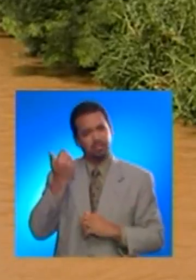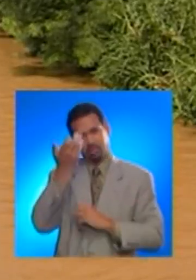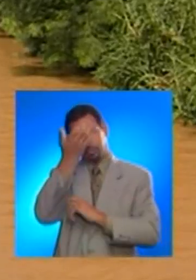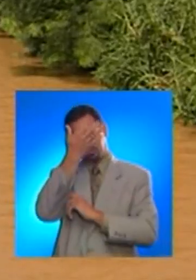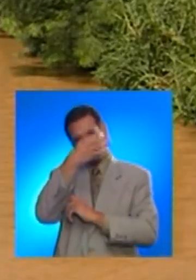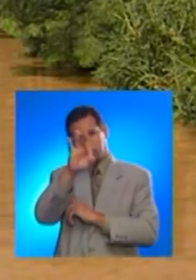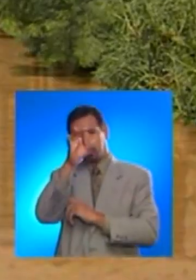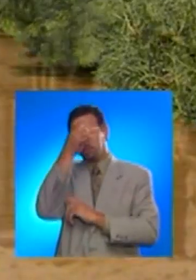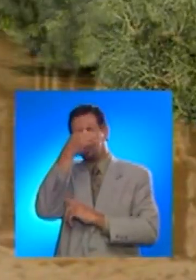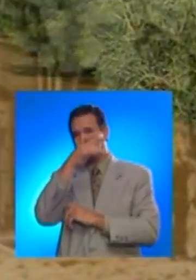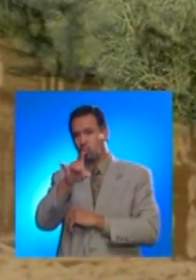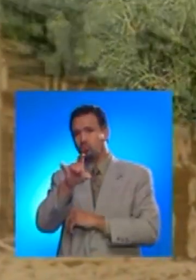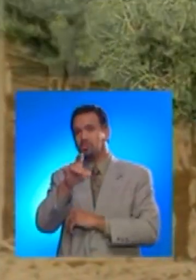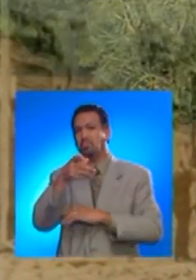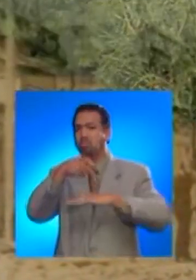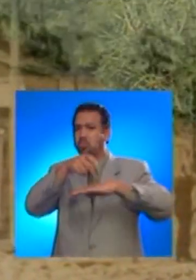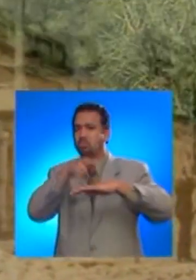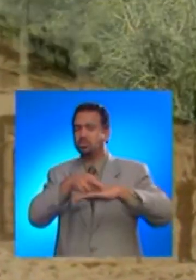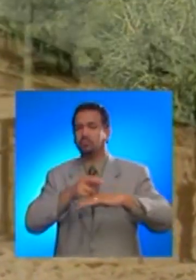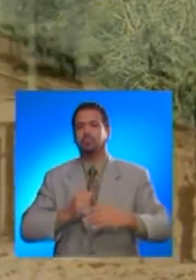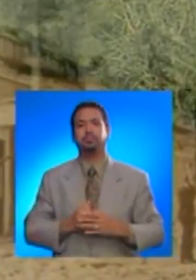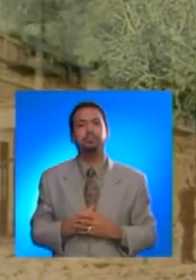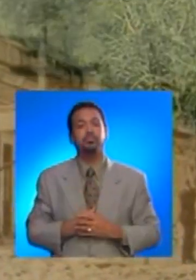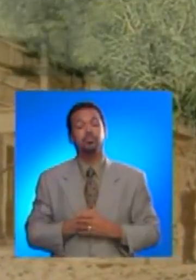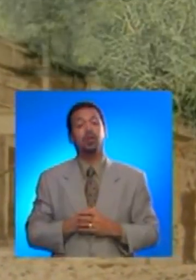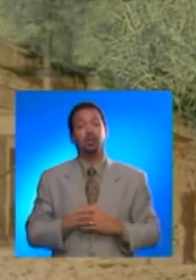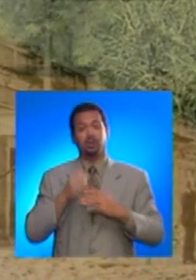1918 tsunami in Puerto Rico.